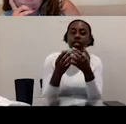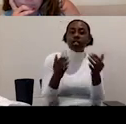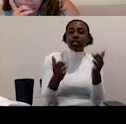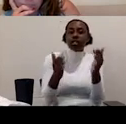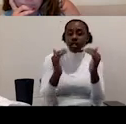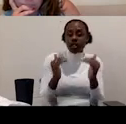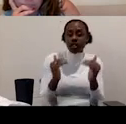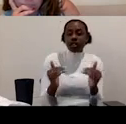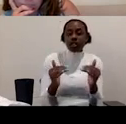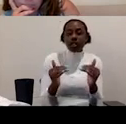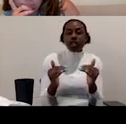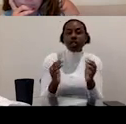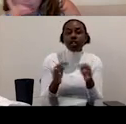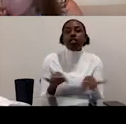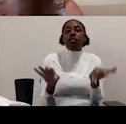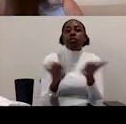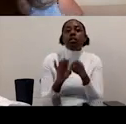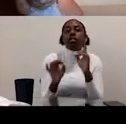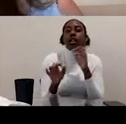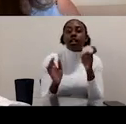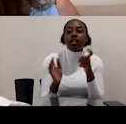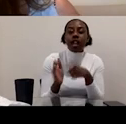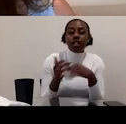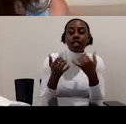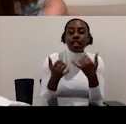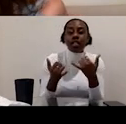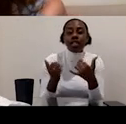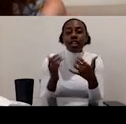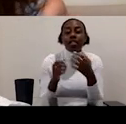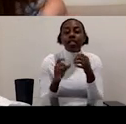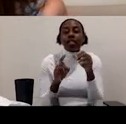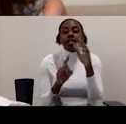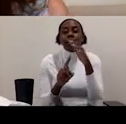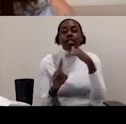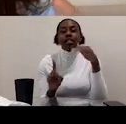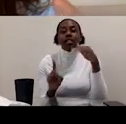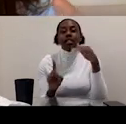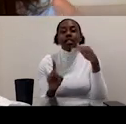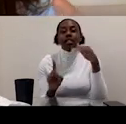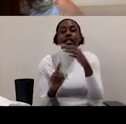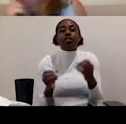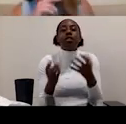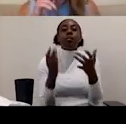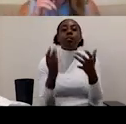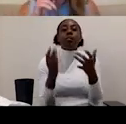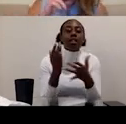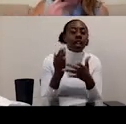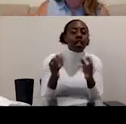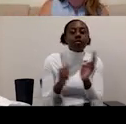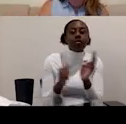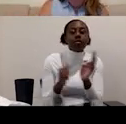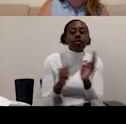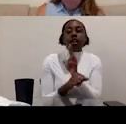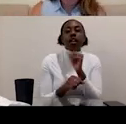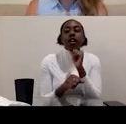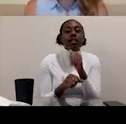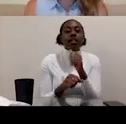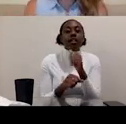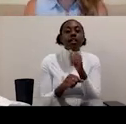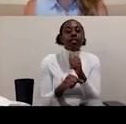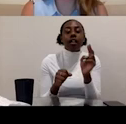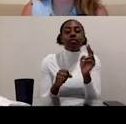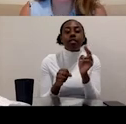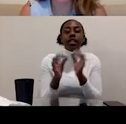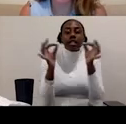it's important to acknowledge that in today's society, right, so much of the tech that we're using isn't necessarily built with our interests,